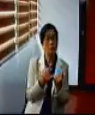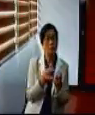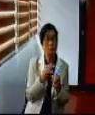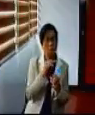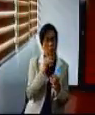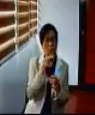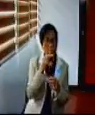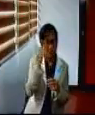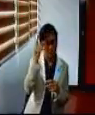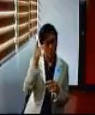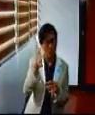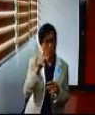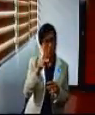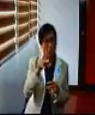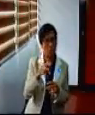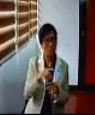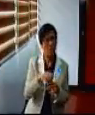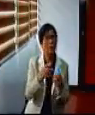public domain.